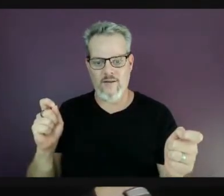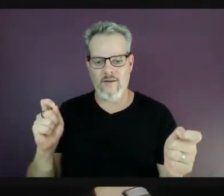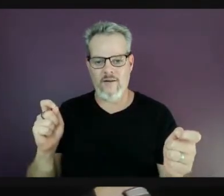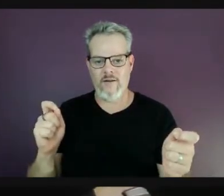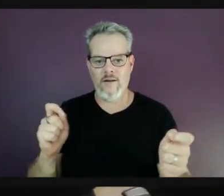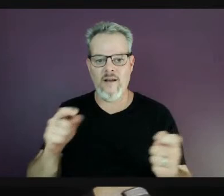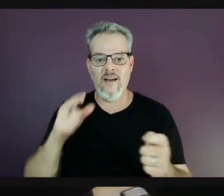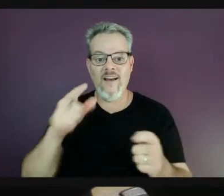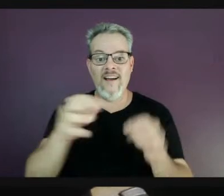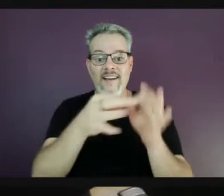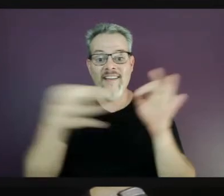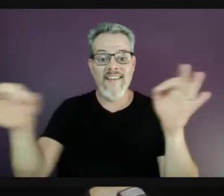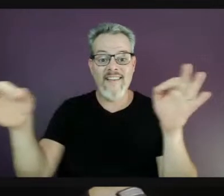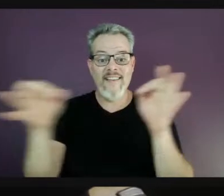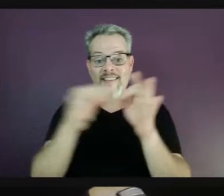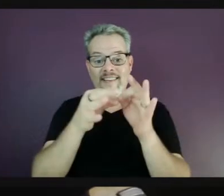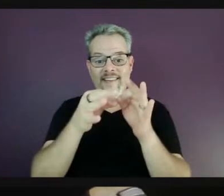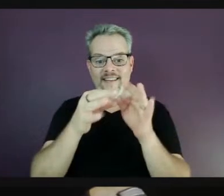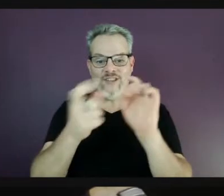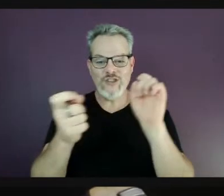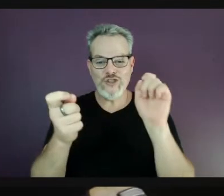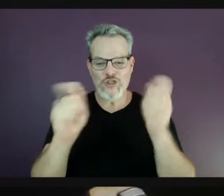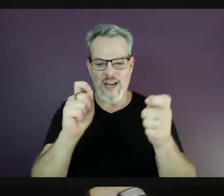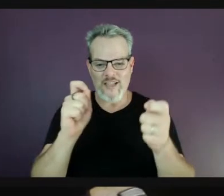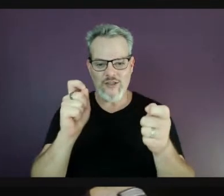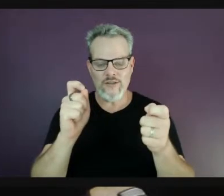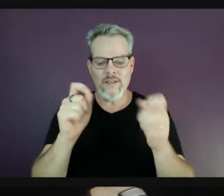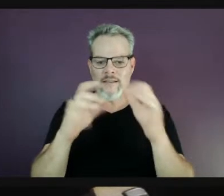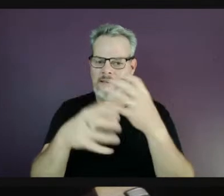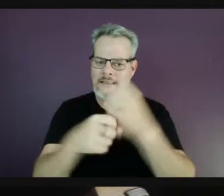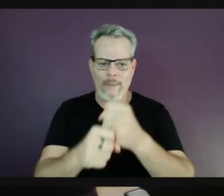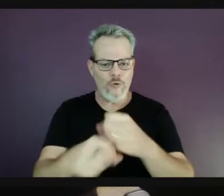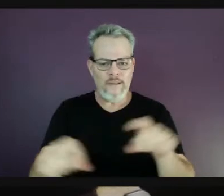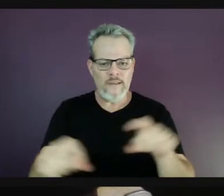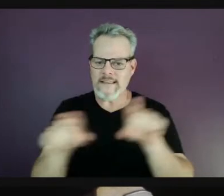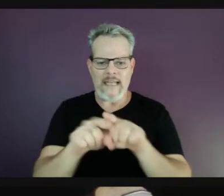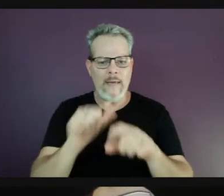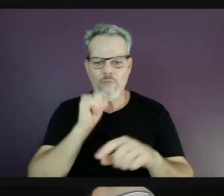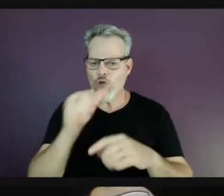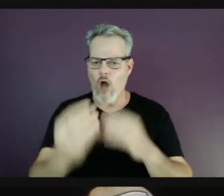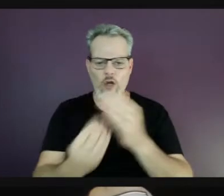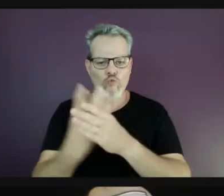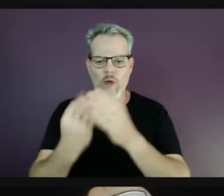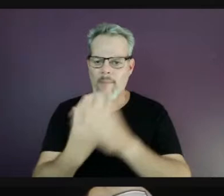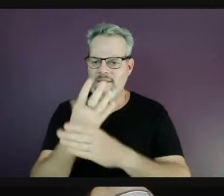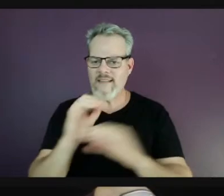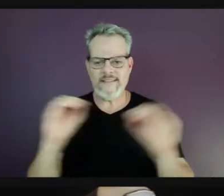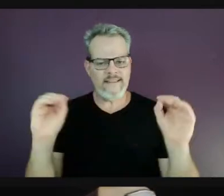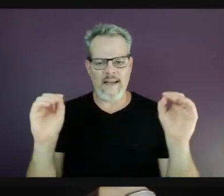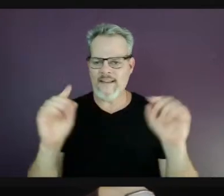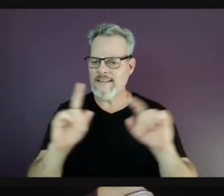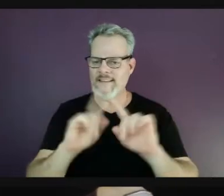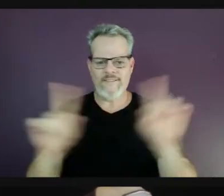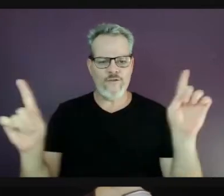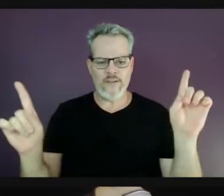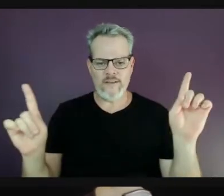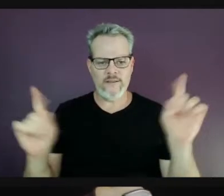sentence of their summit observations. The activity summary is the same, not erupting, nothing unusual, heightened unrest.